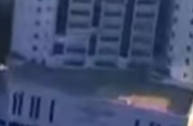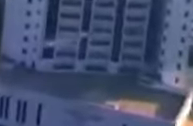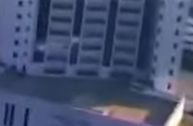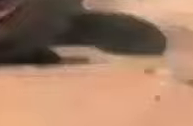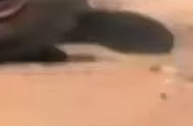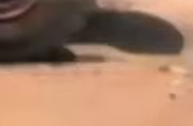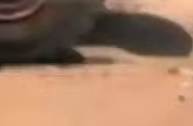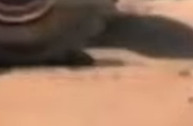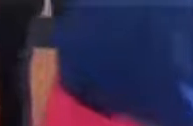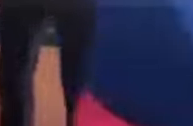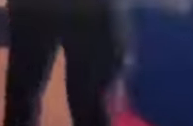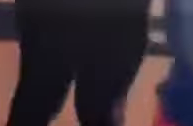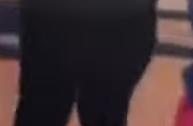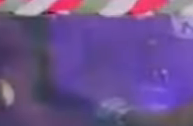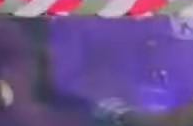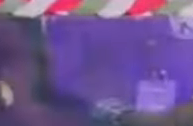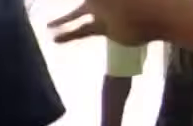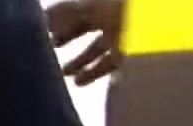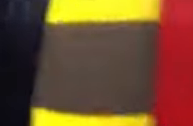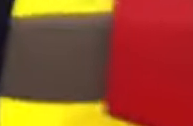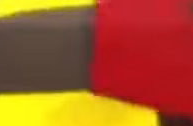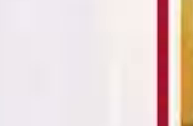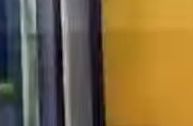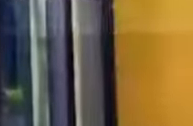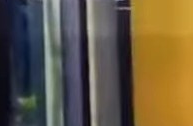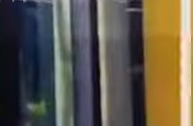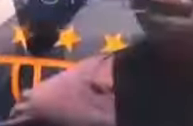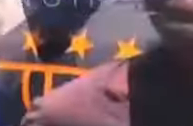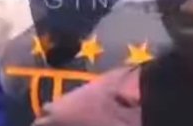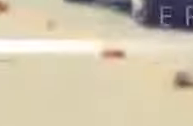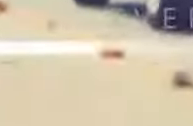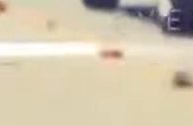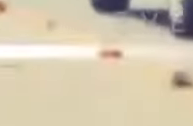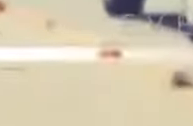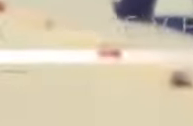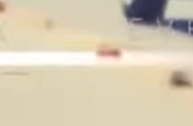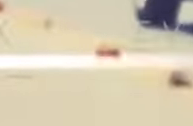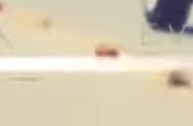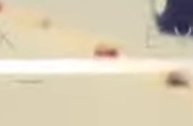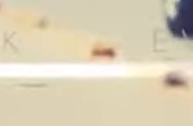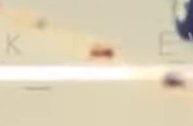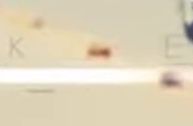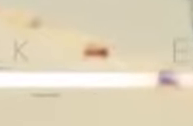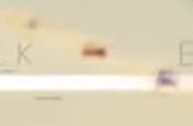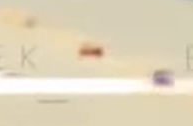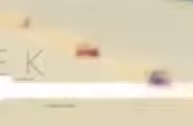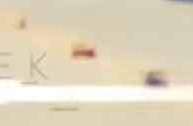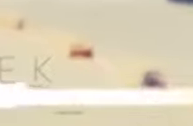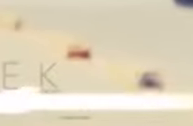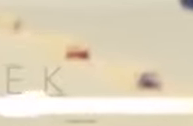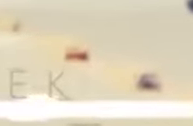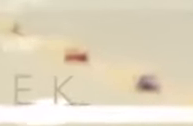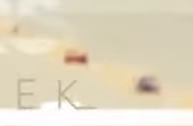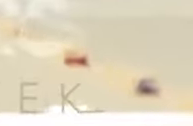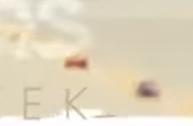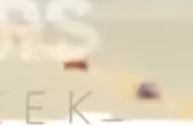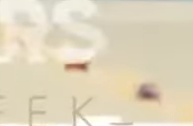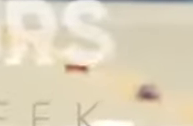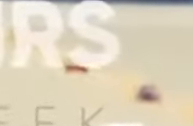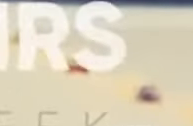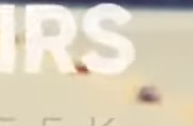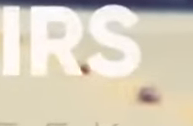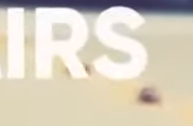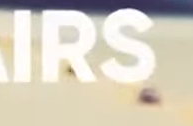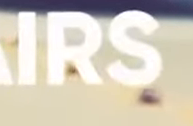In a world where news is ever-changing, staying informed is more important than ever. Join us every week on News Check, your go-to show